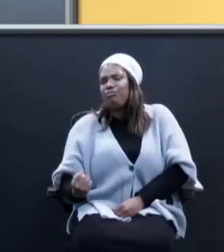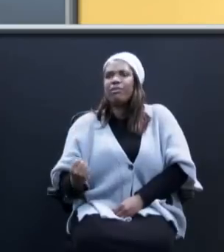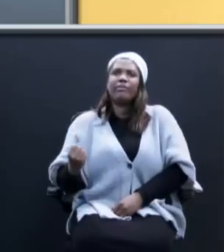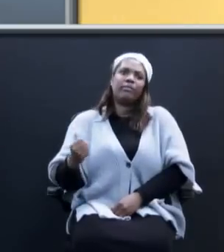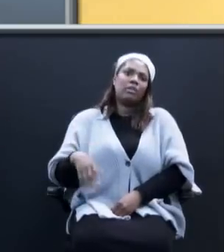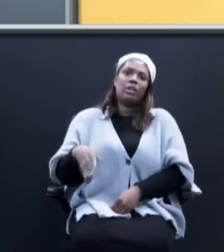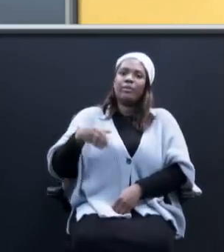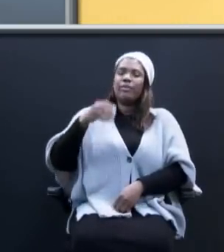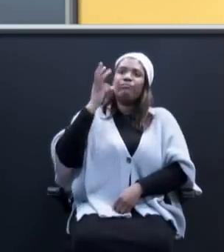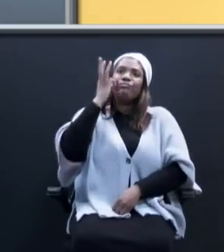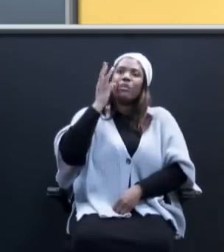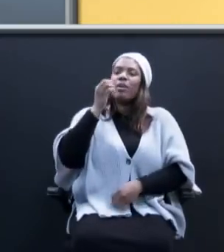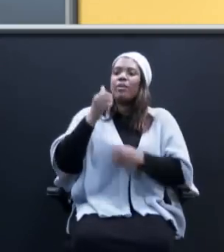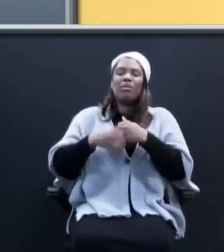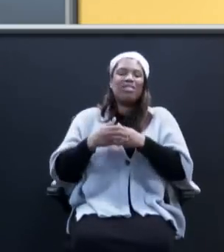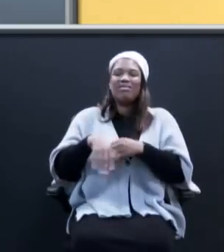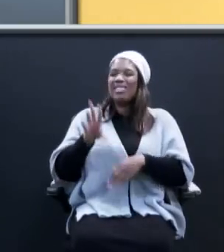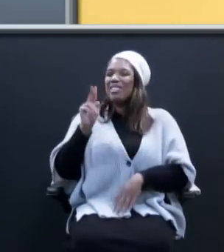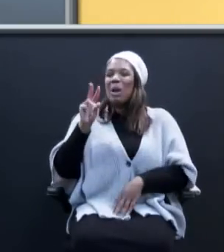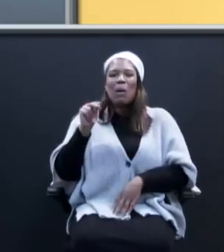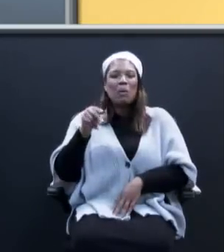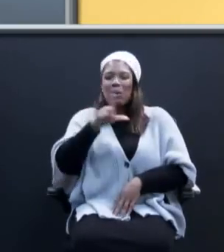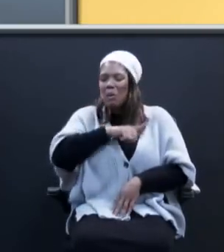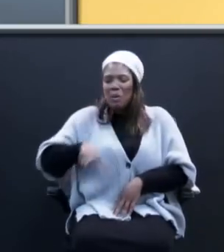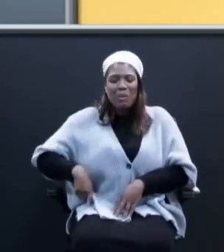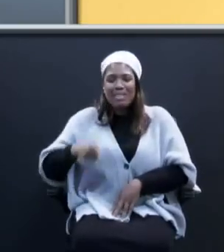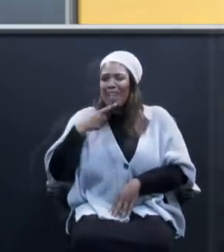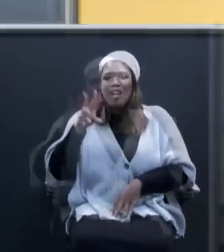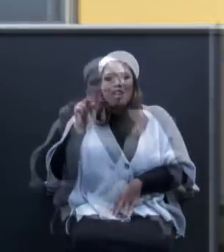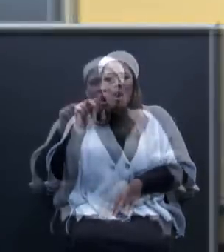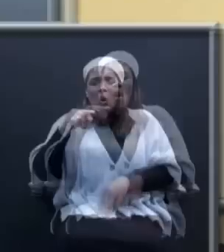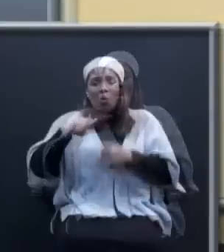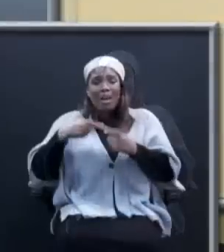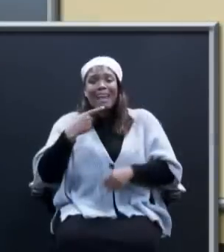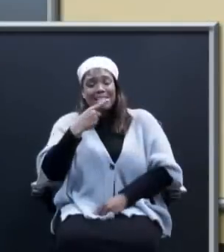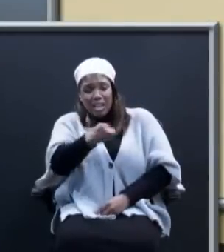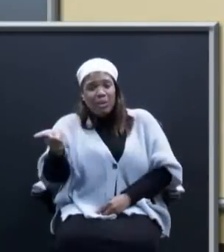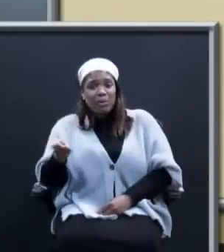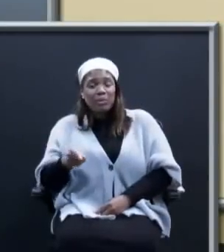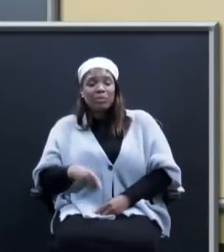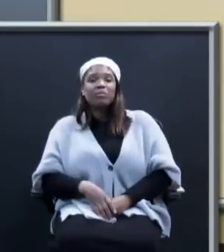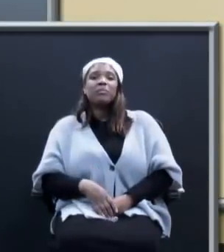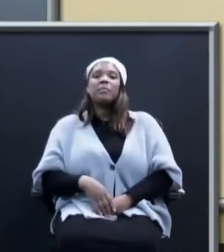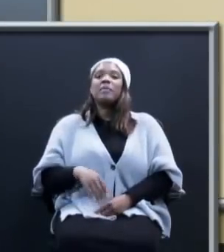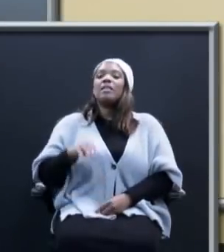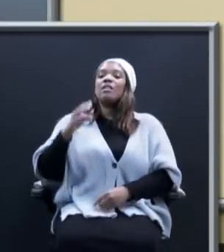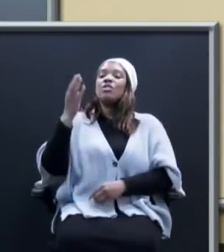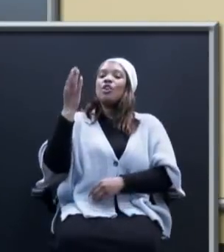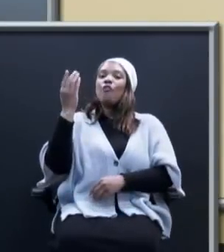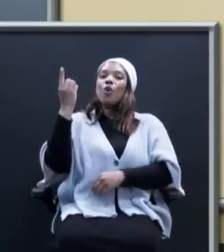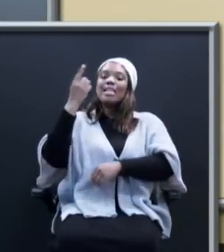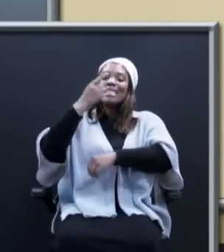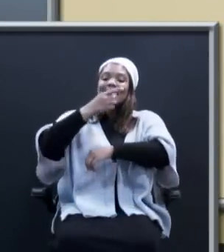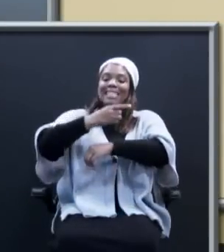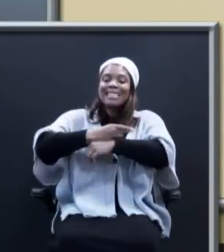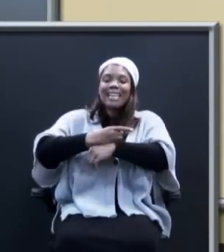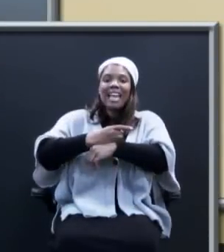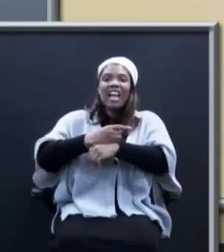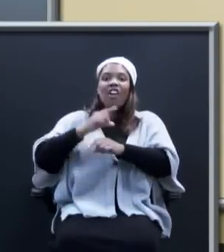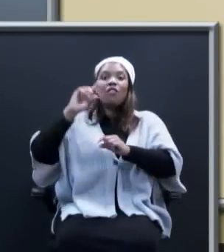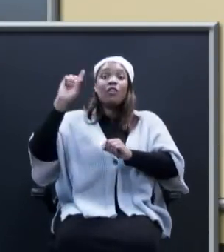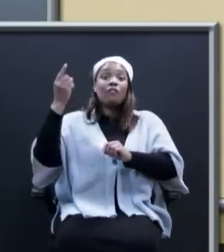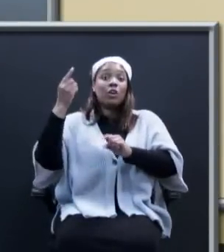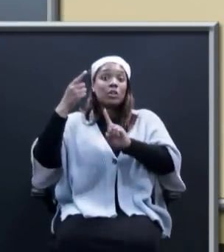Don't work that. Verse 5. Did you finish 4? Yes, we did. Go ahead. And the 14th day of the first month at even is the Lord's